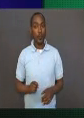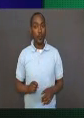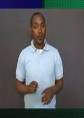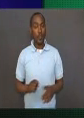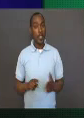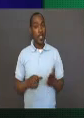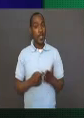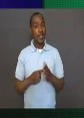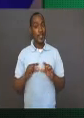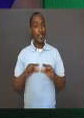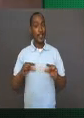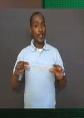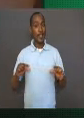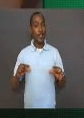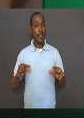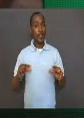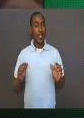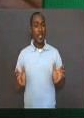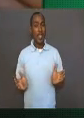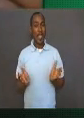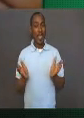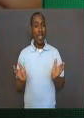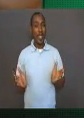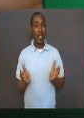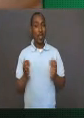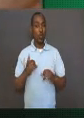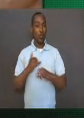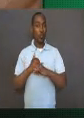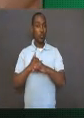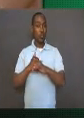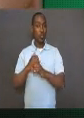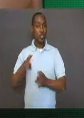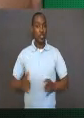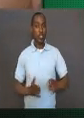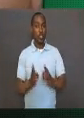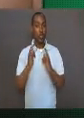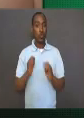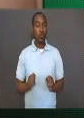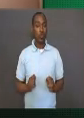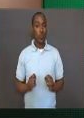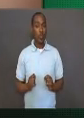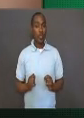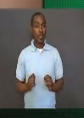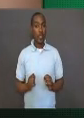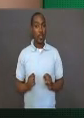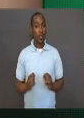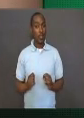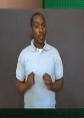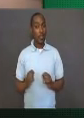These strains stimulate the immune system without actually causing the